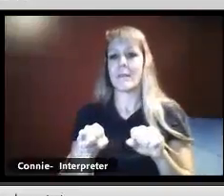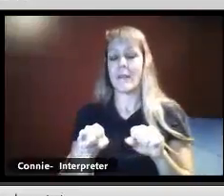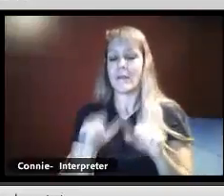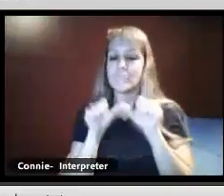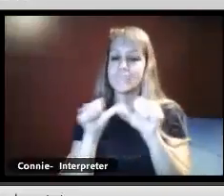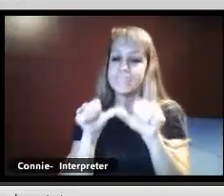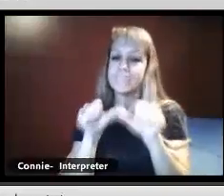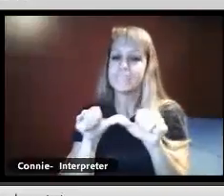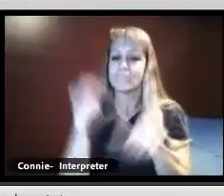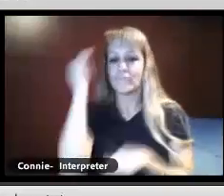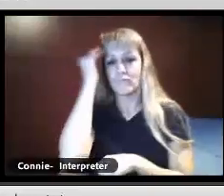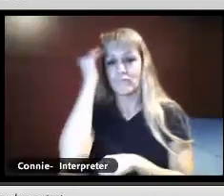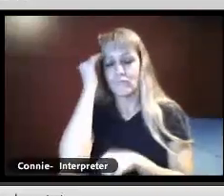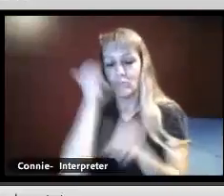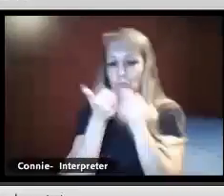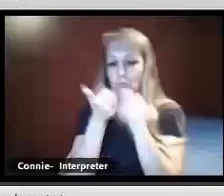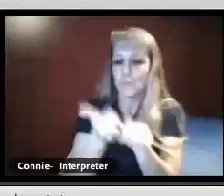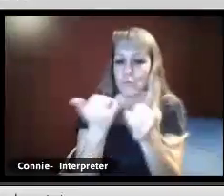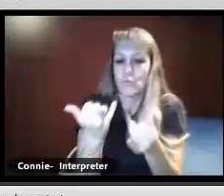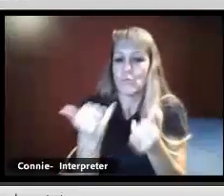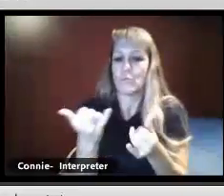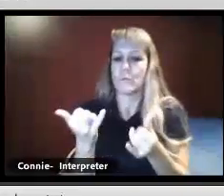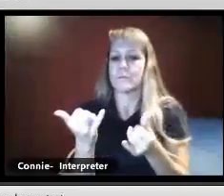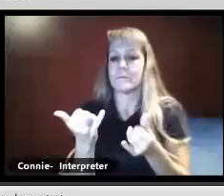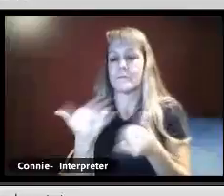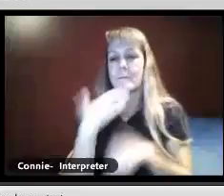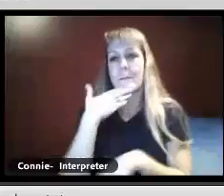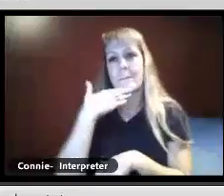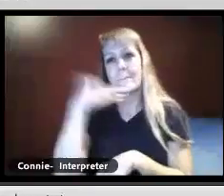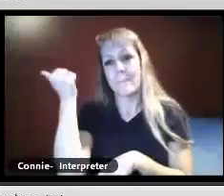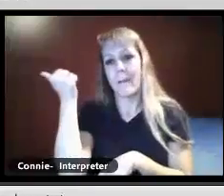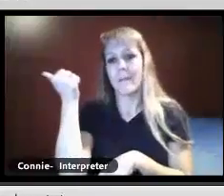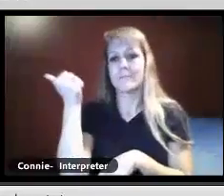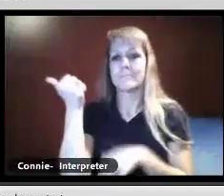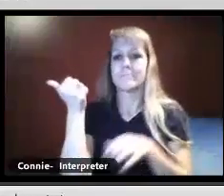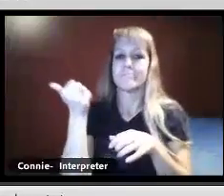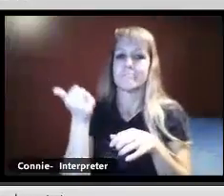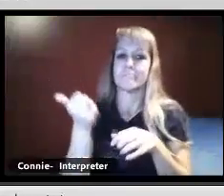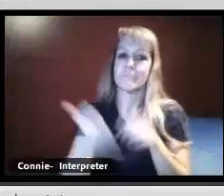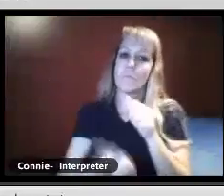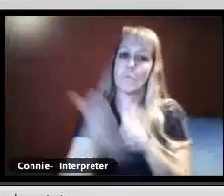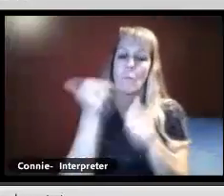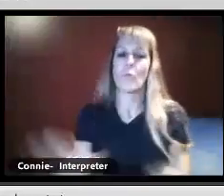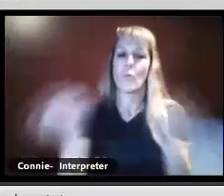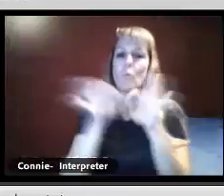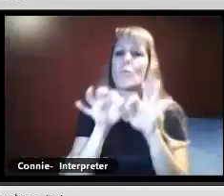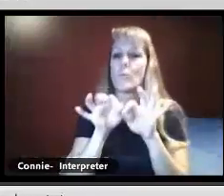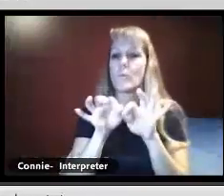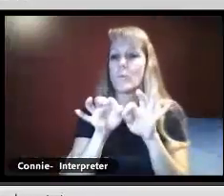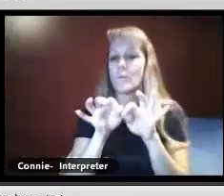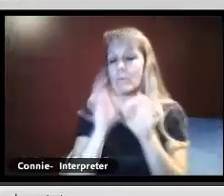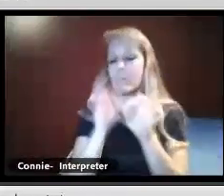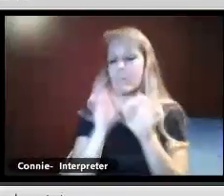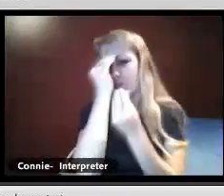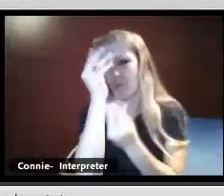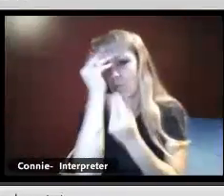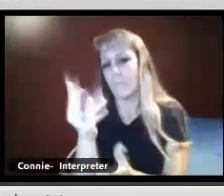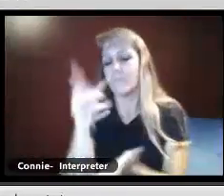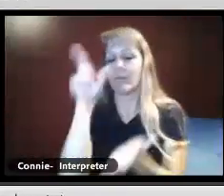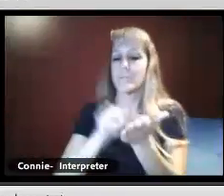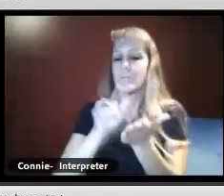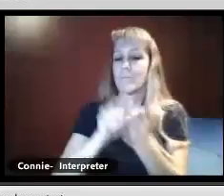of the best, the most worthwhile material that's being published on the